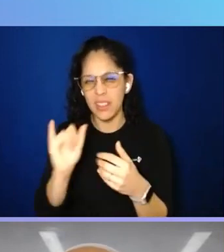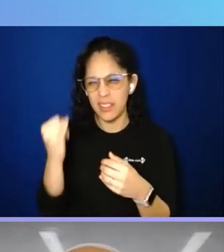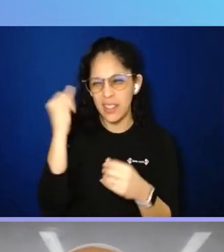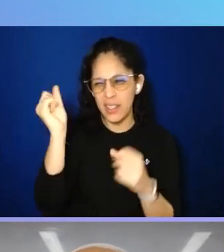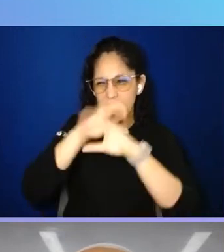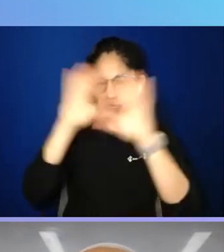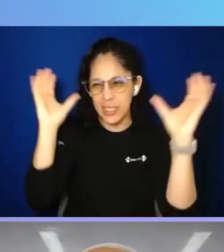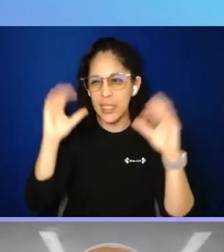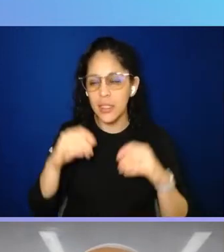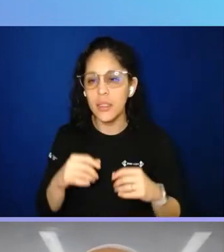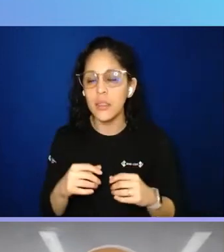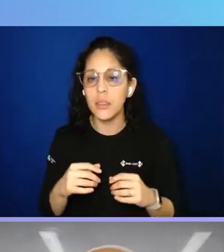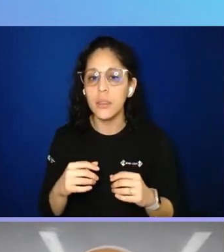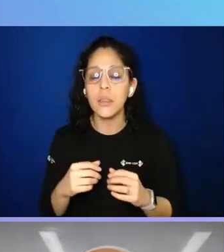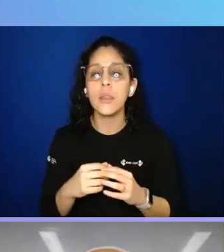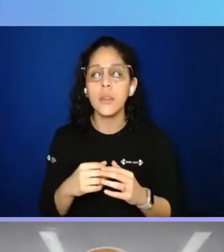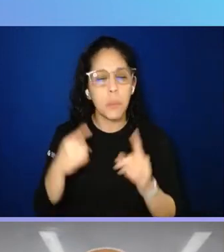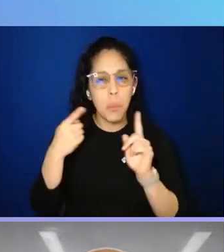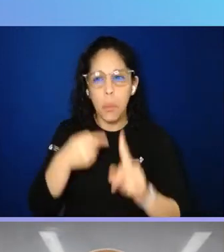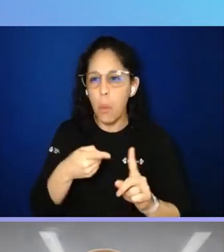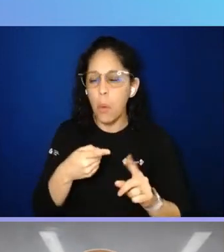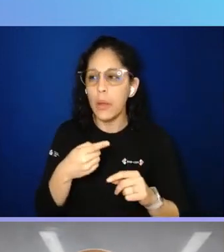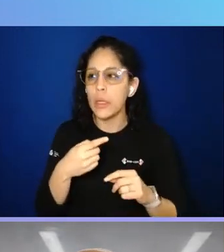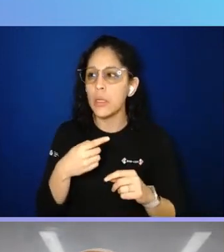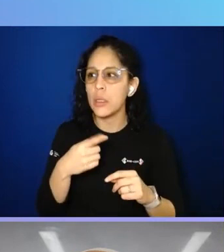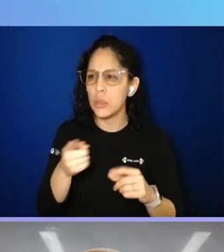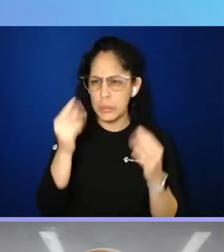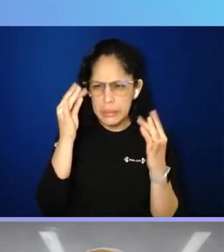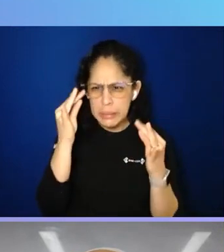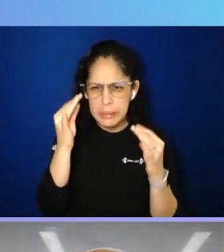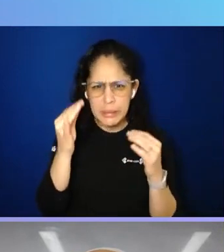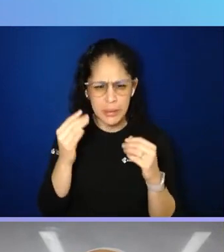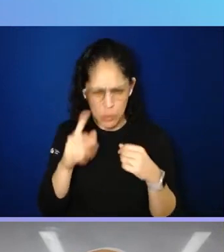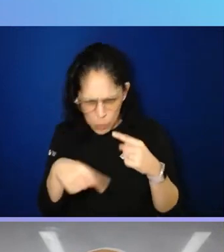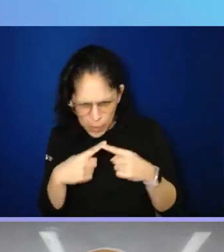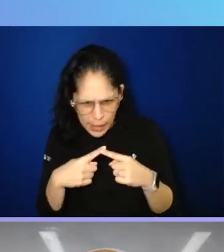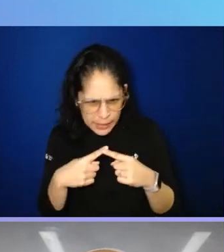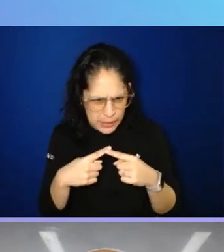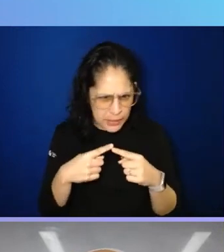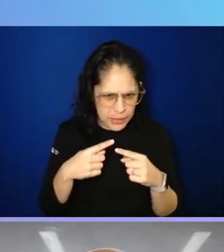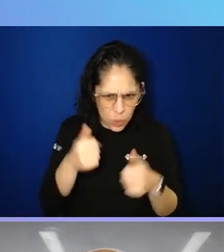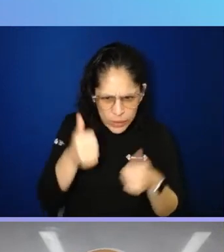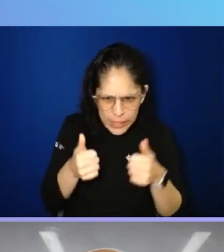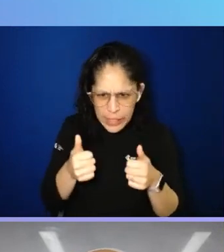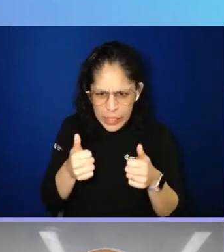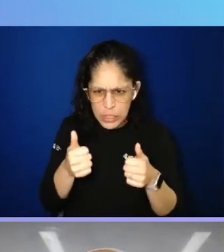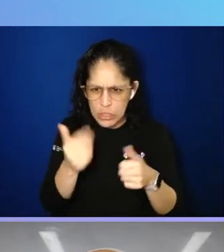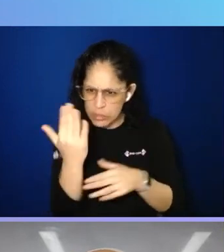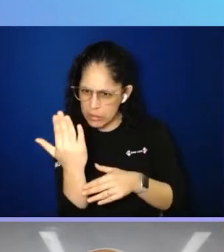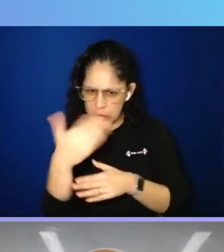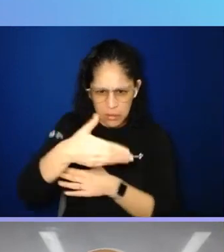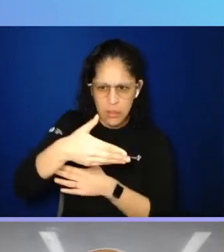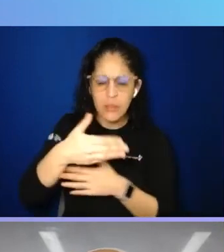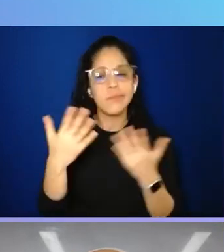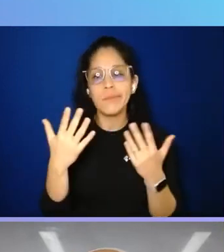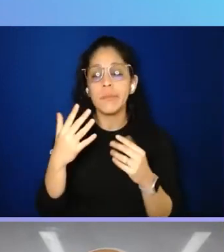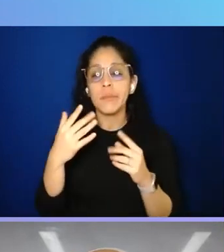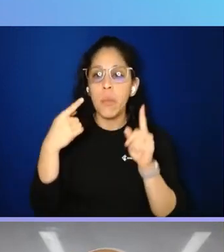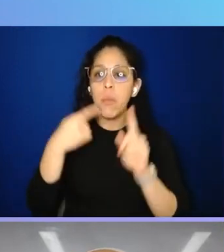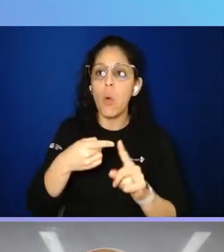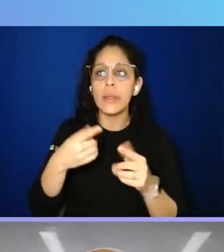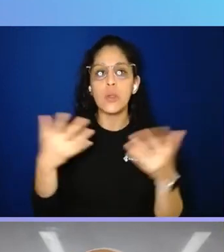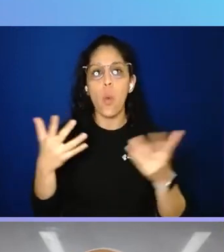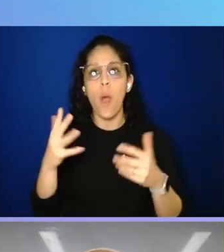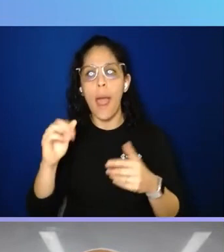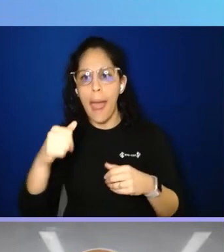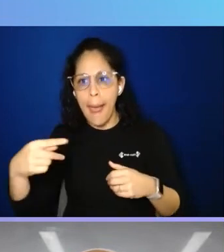you don't really need to care about when it's one or the other. It's just how my app looks if